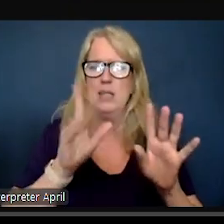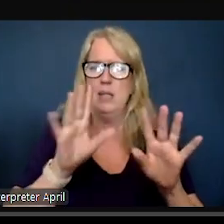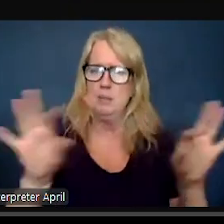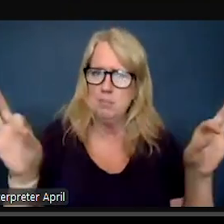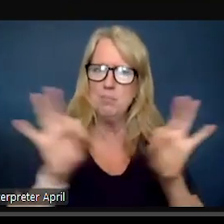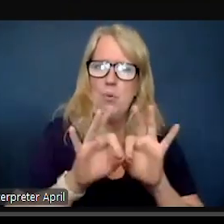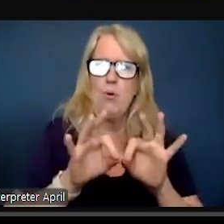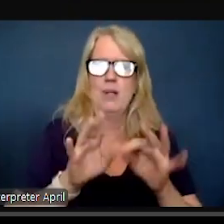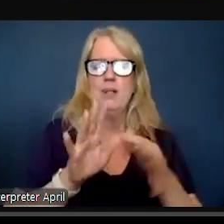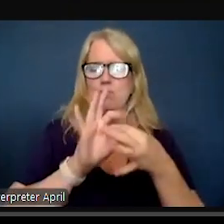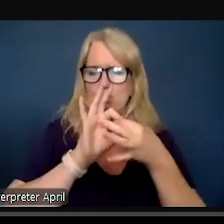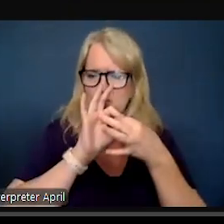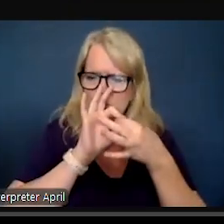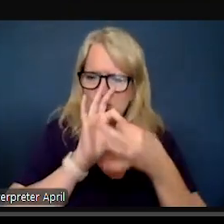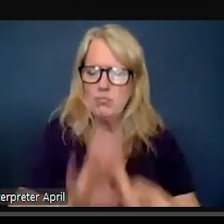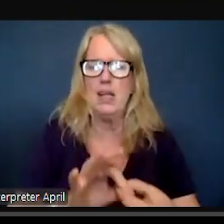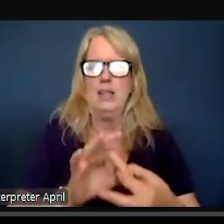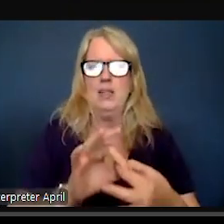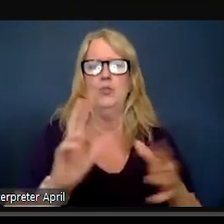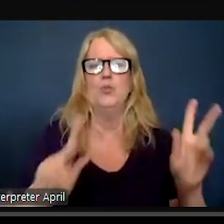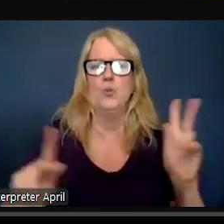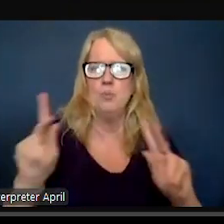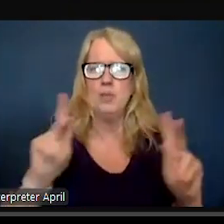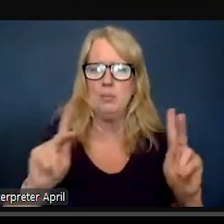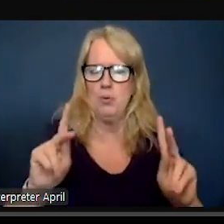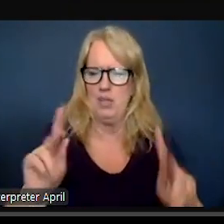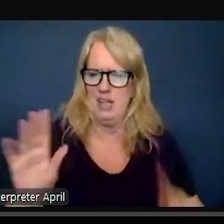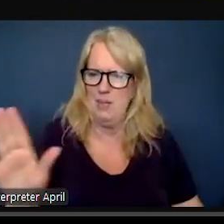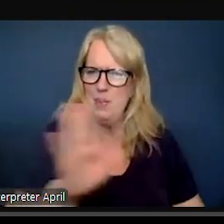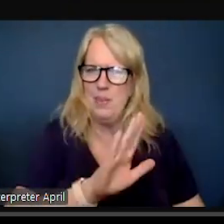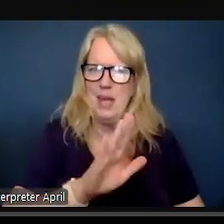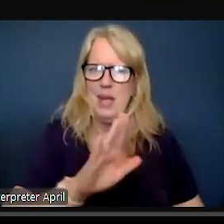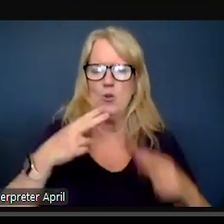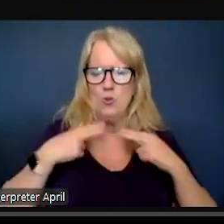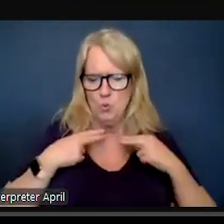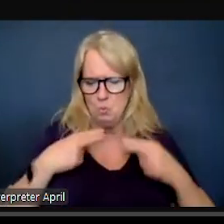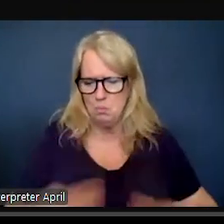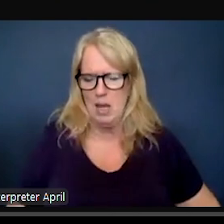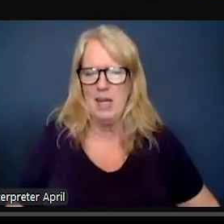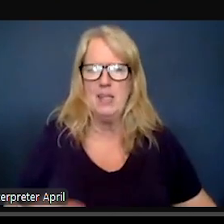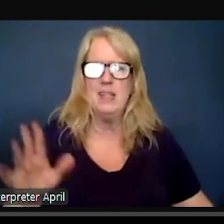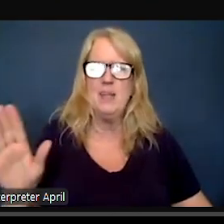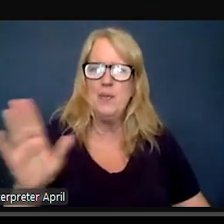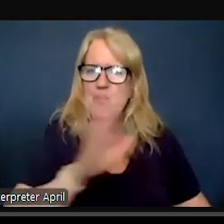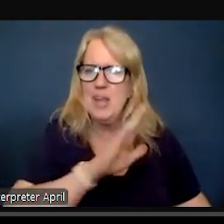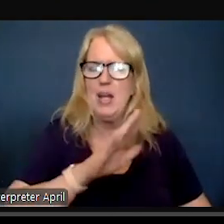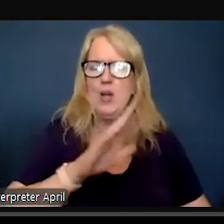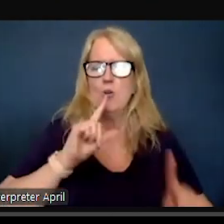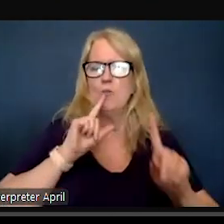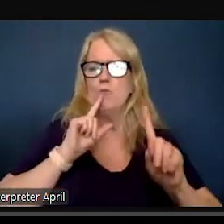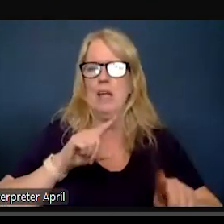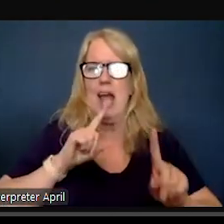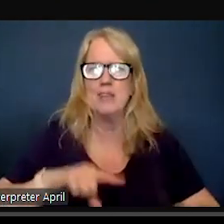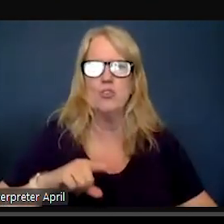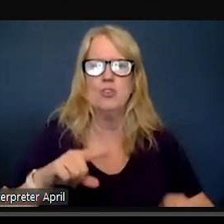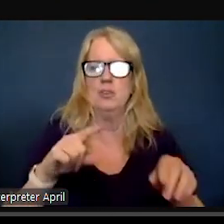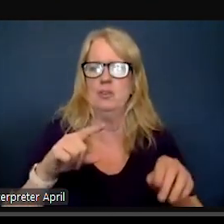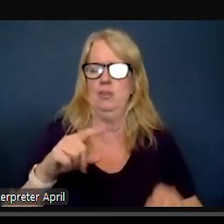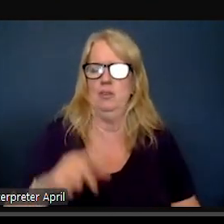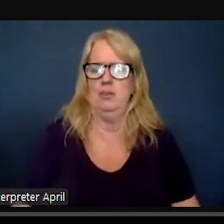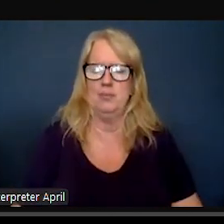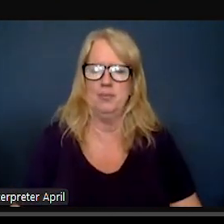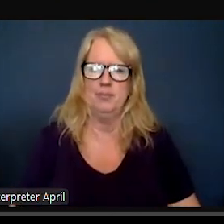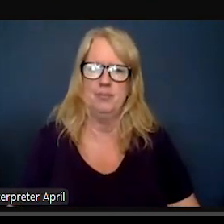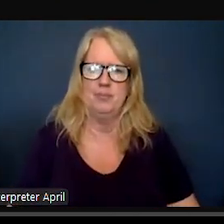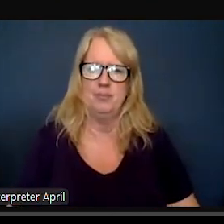relating to people and their humanity. You can see kind of the reactions and responses in the chat there.